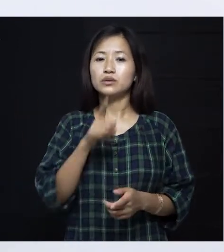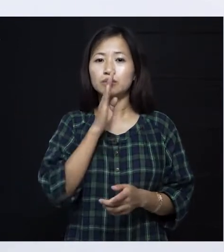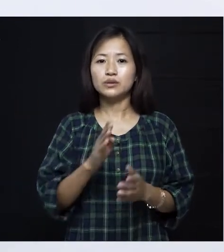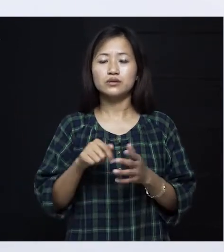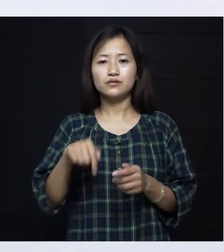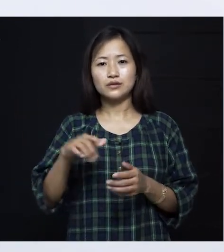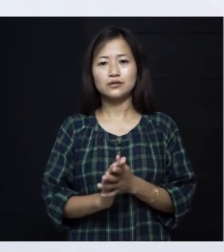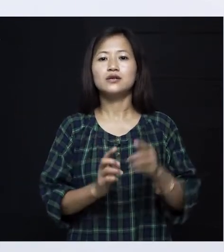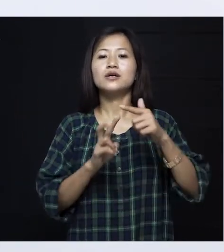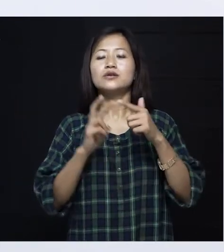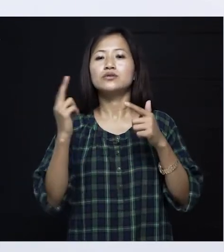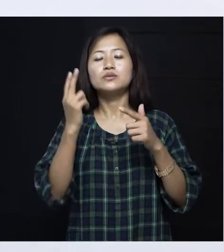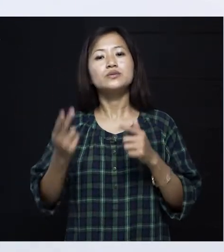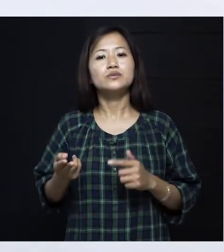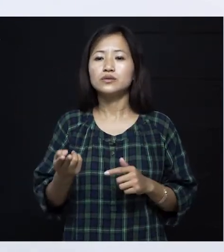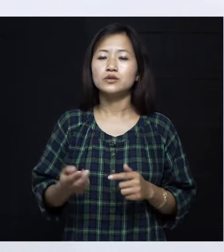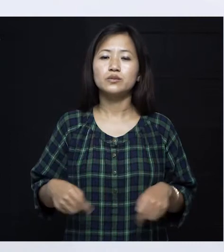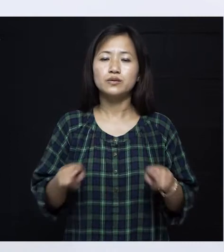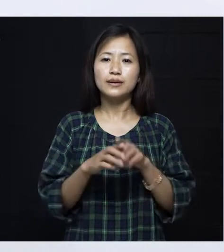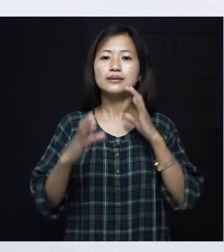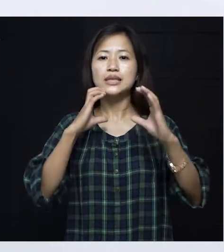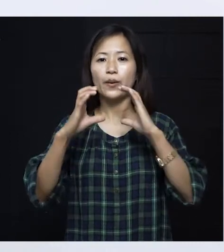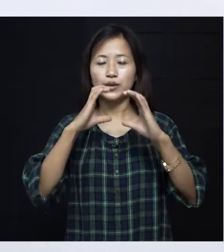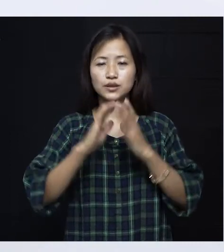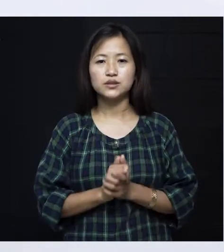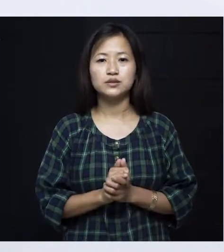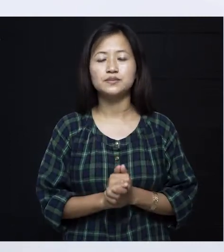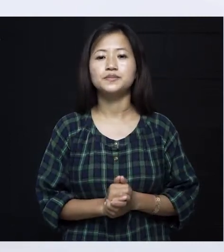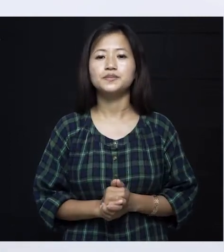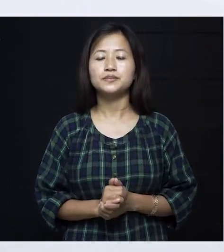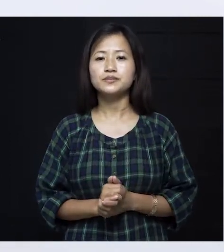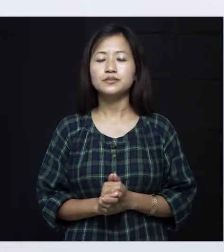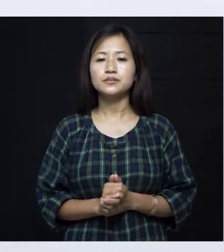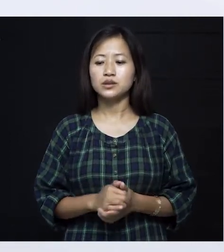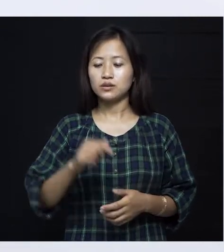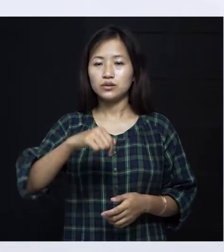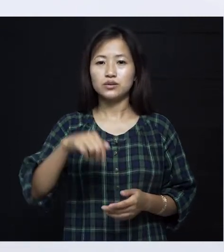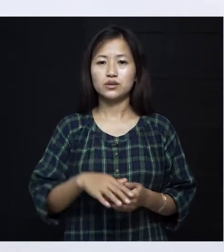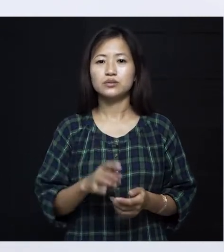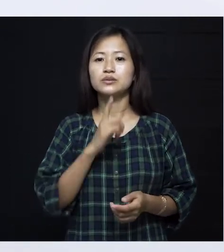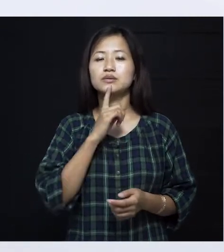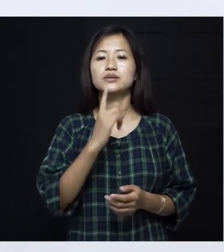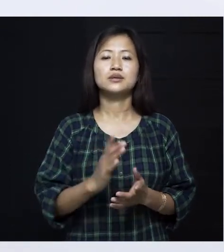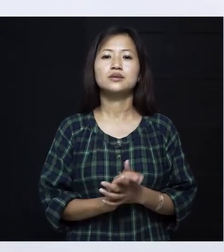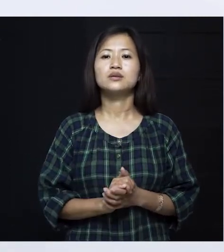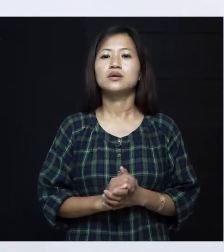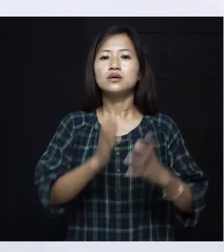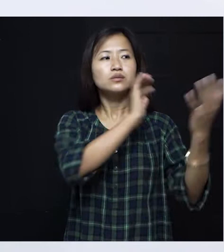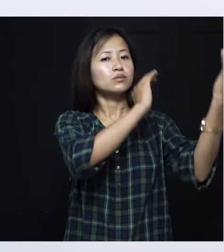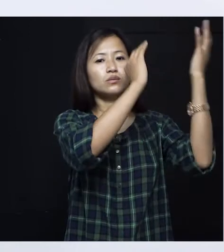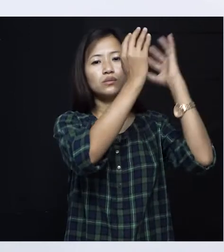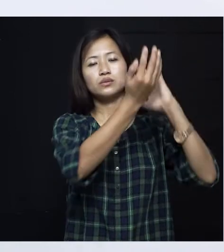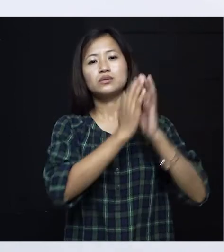transport and communication. And then because of transport and communication, okay, now we say that the